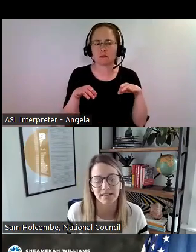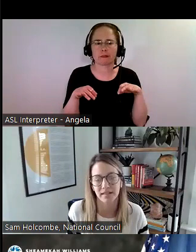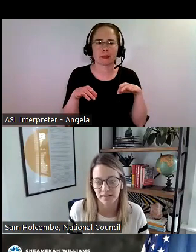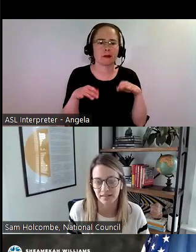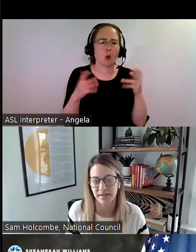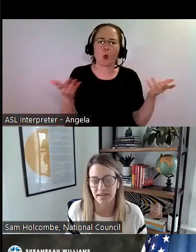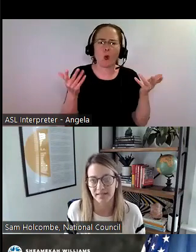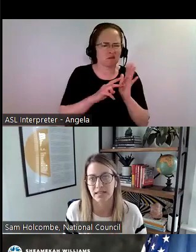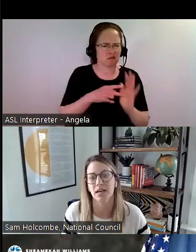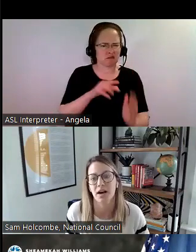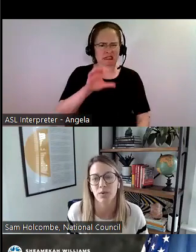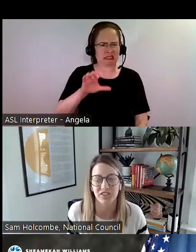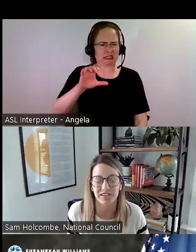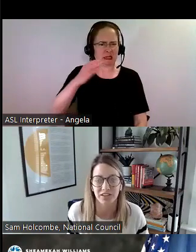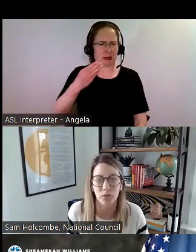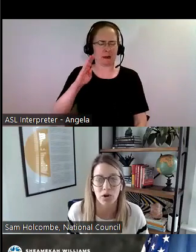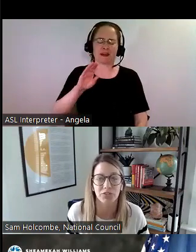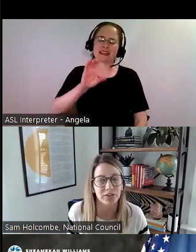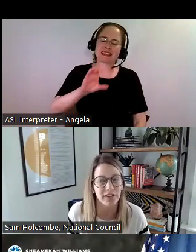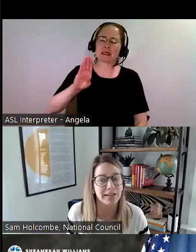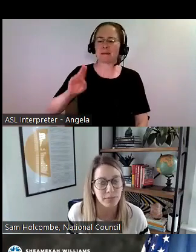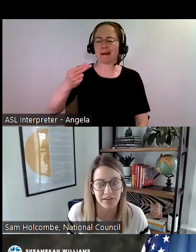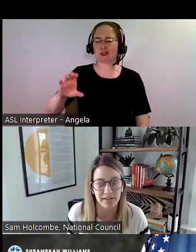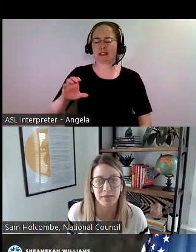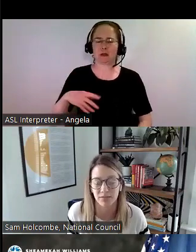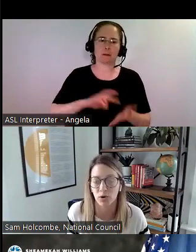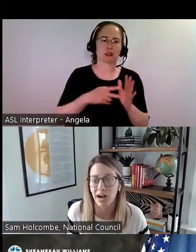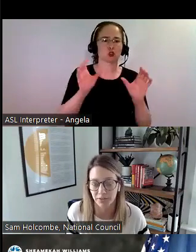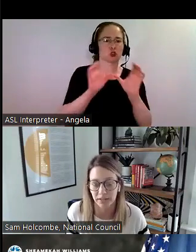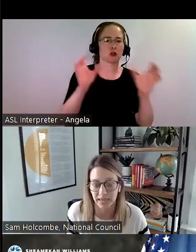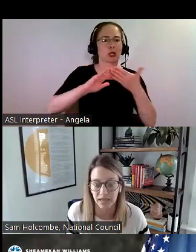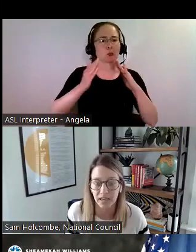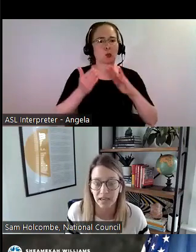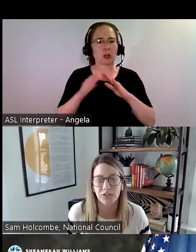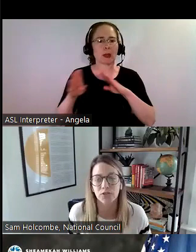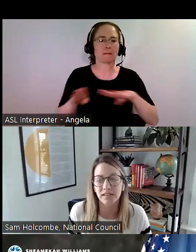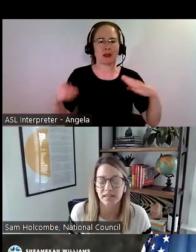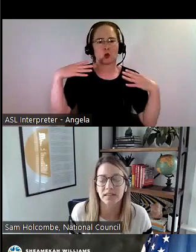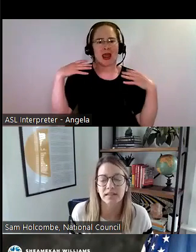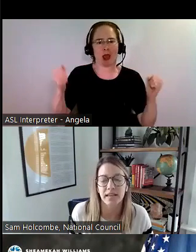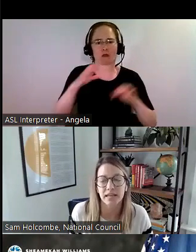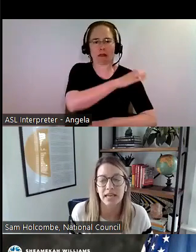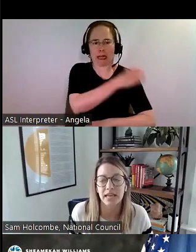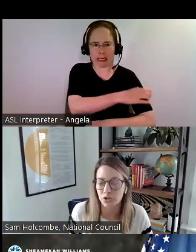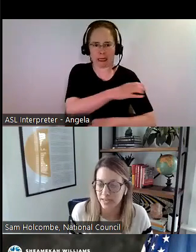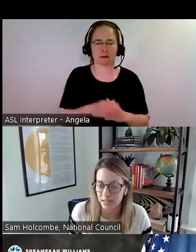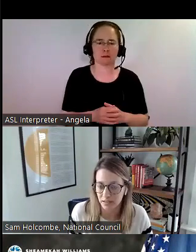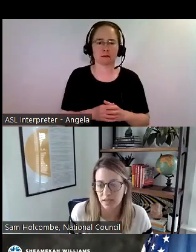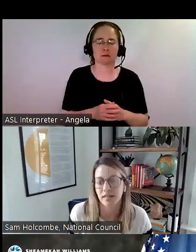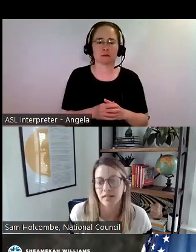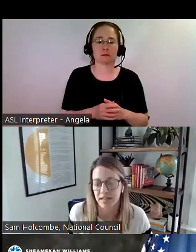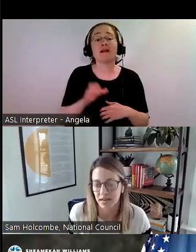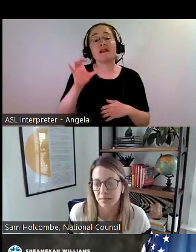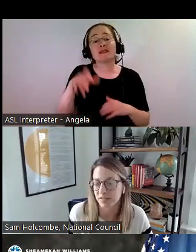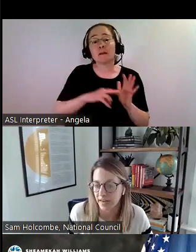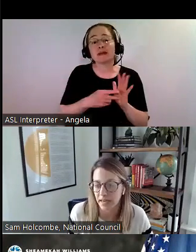as what is a CCBHC, which stands for Certified Community Behavioral Health Clinic. So this is an